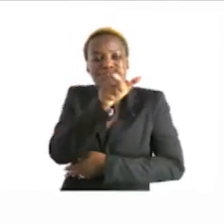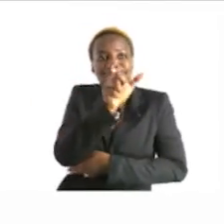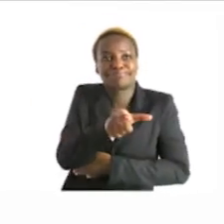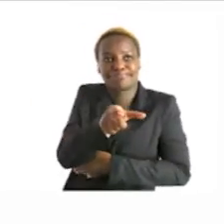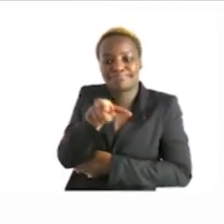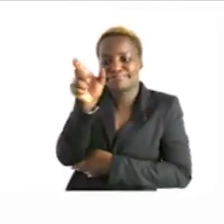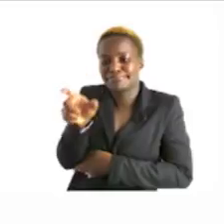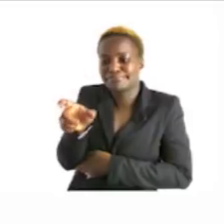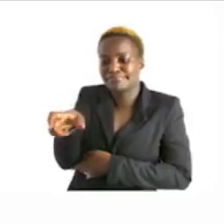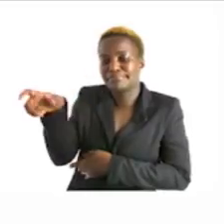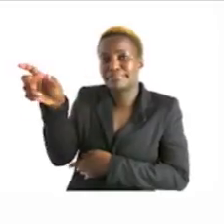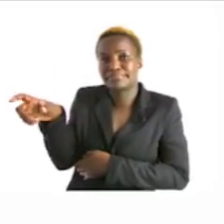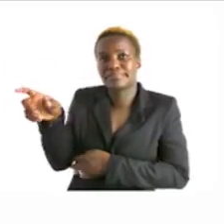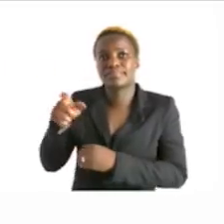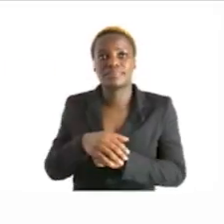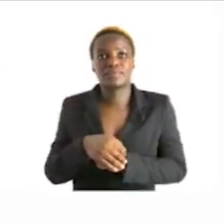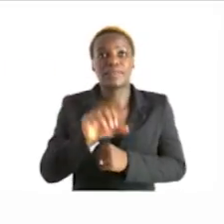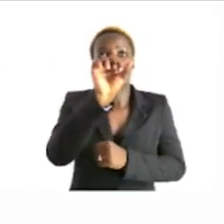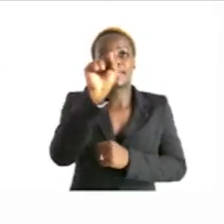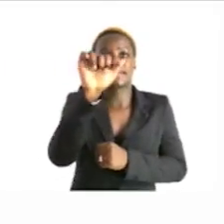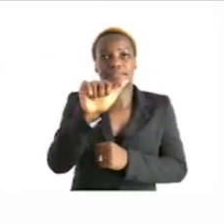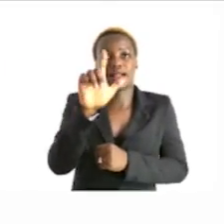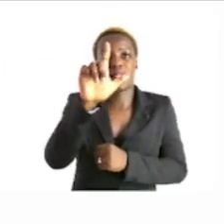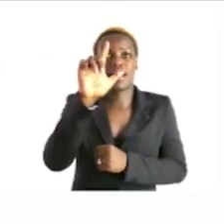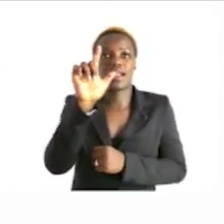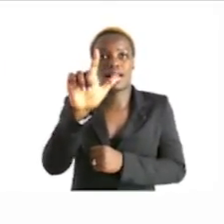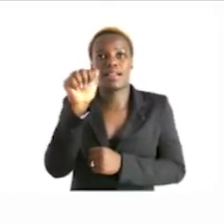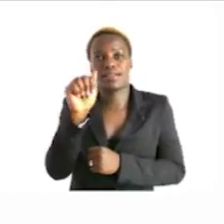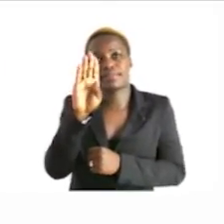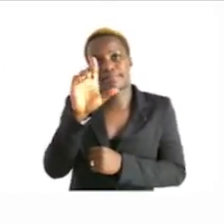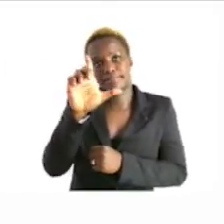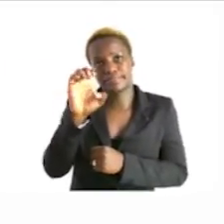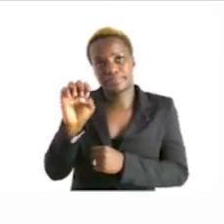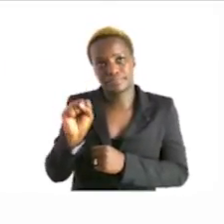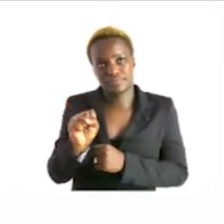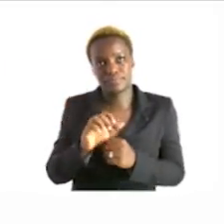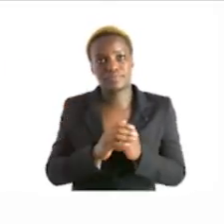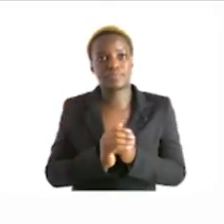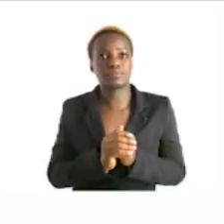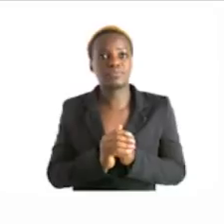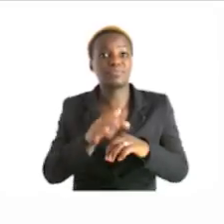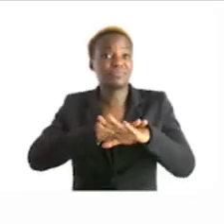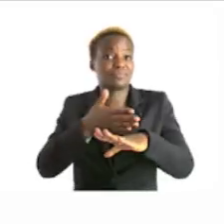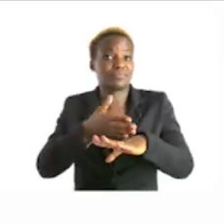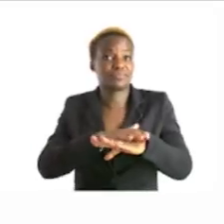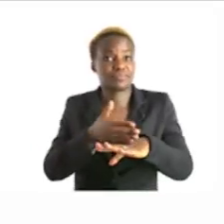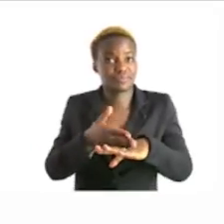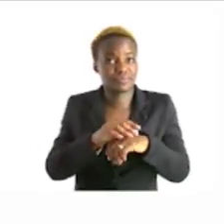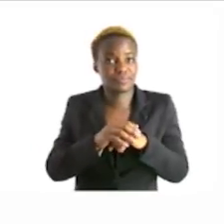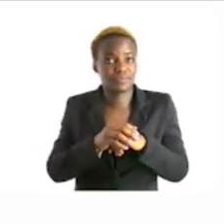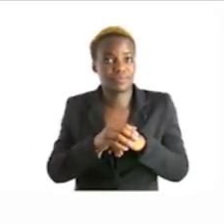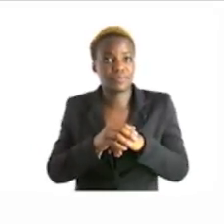syllables syllables is to clap as you read each word for example the word